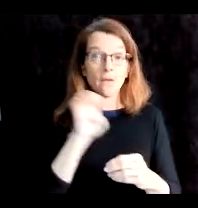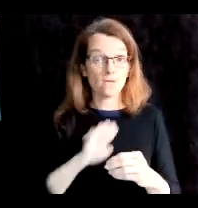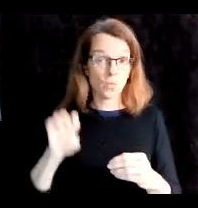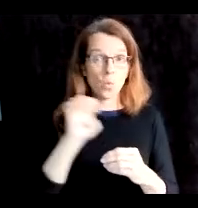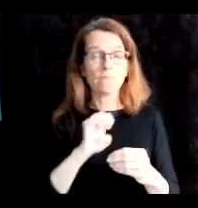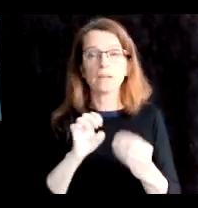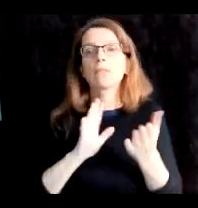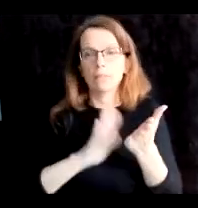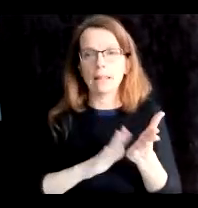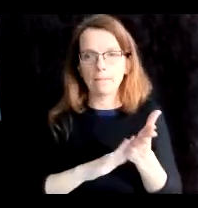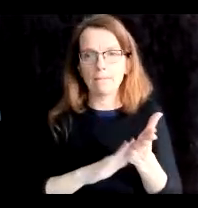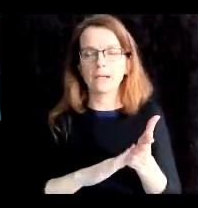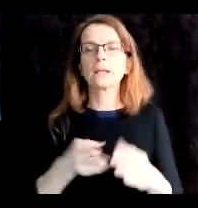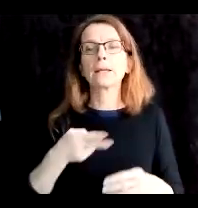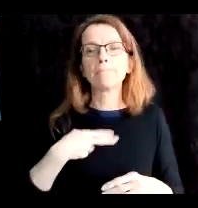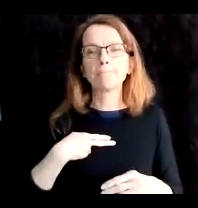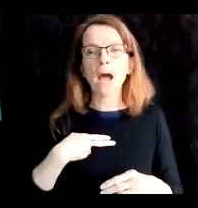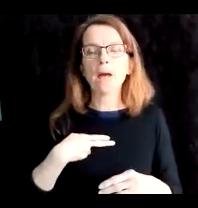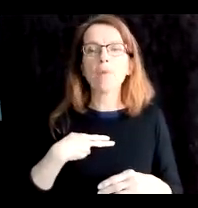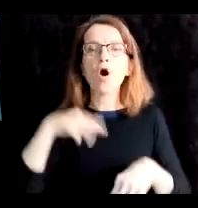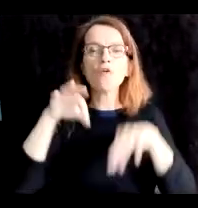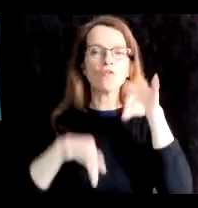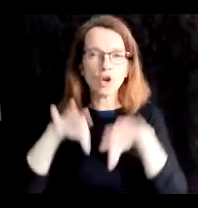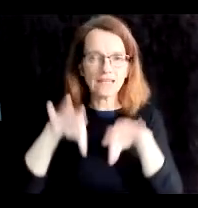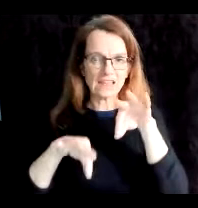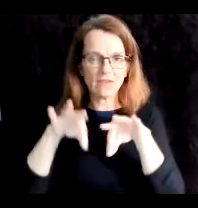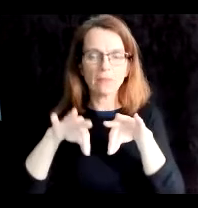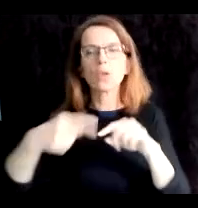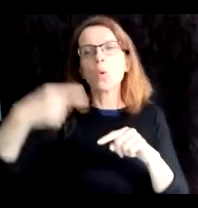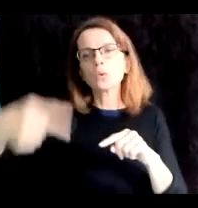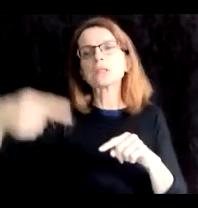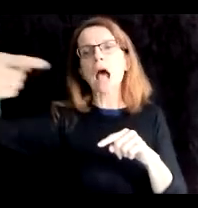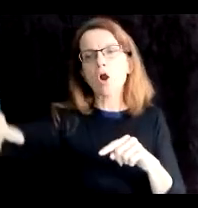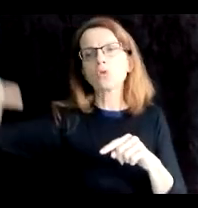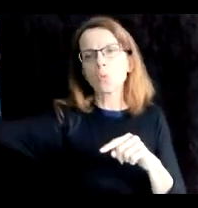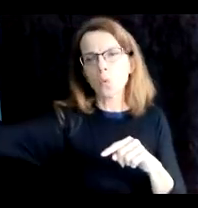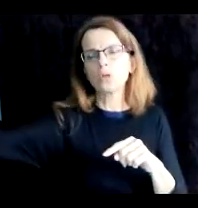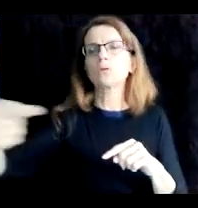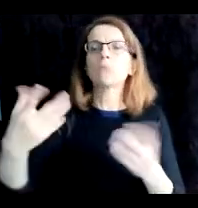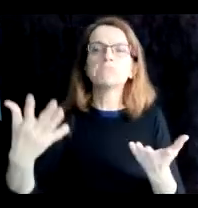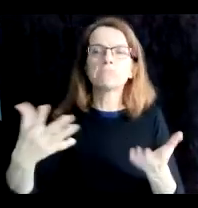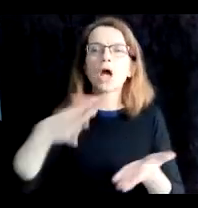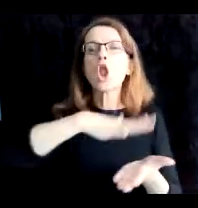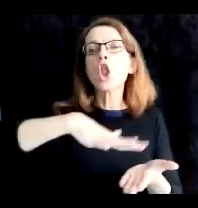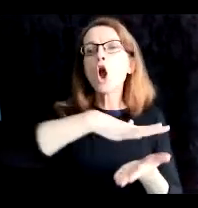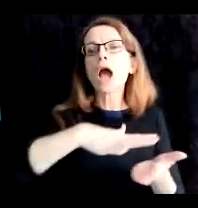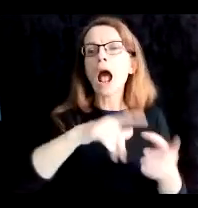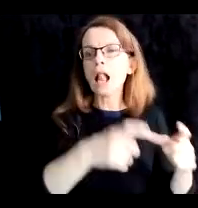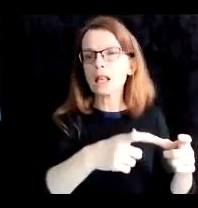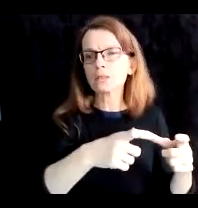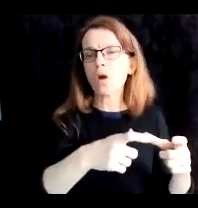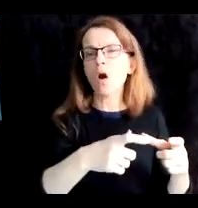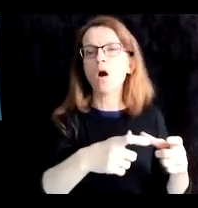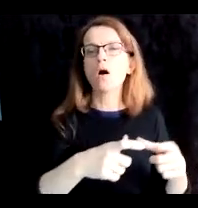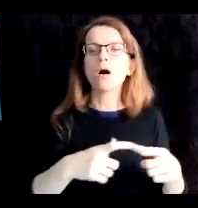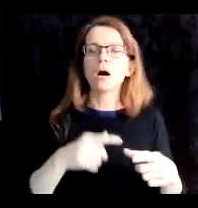and you take care about your local government, your city or village and your neighborhood, which is a very good starting point,